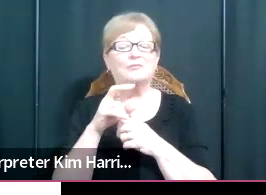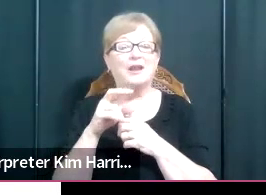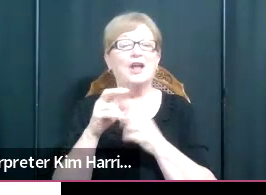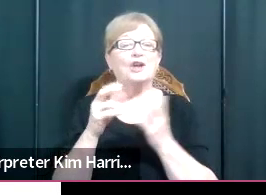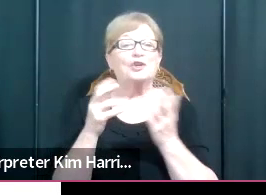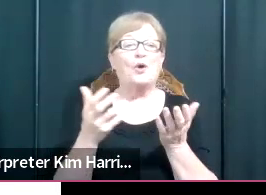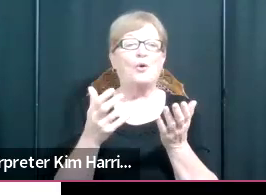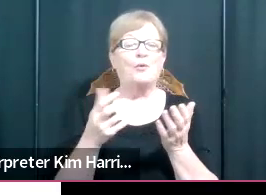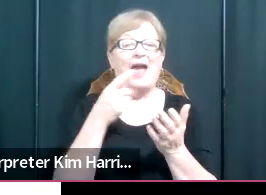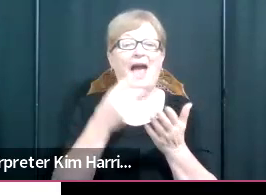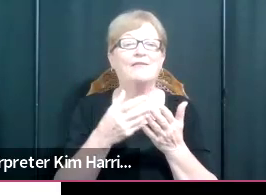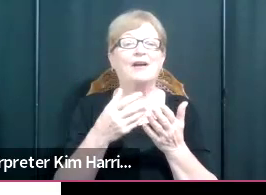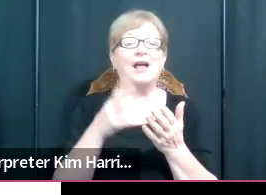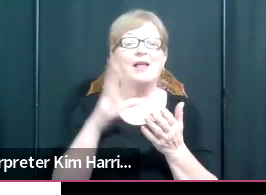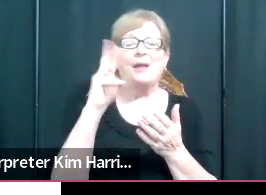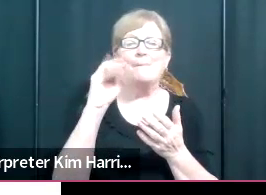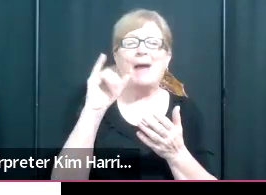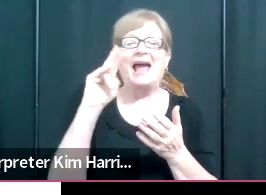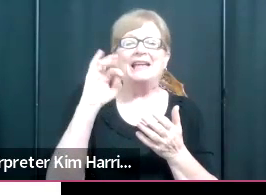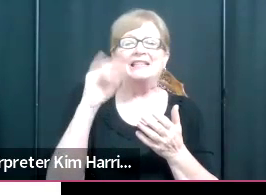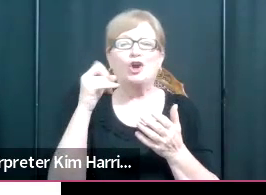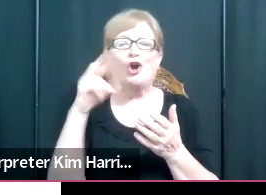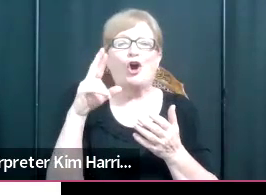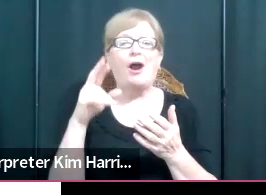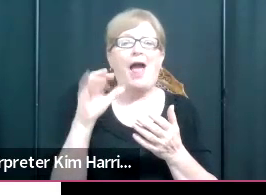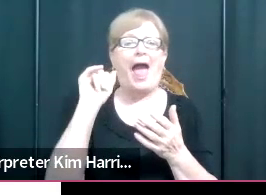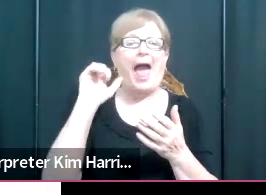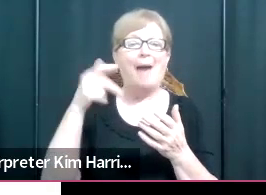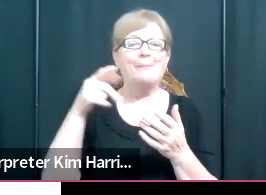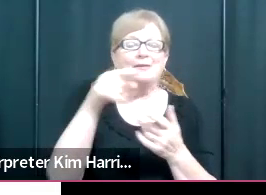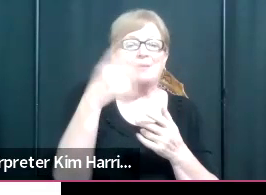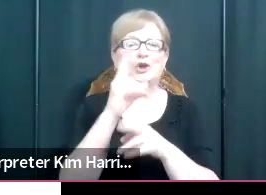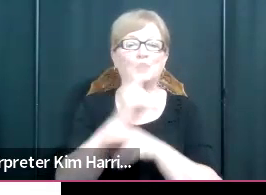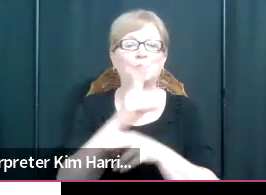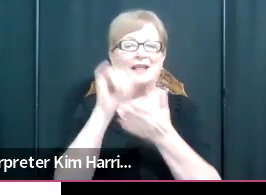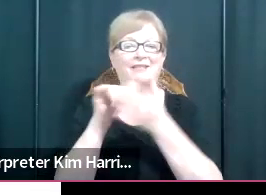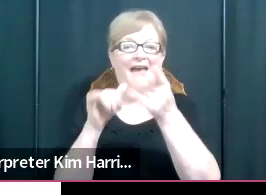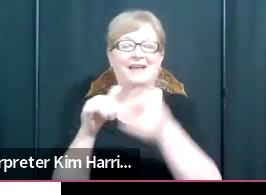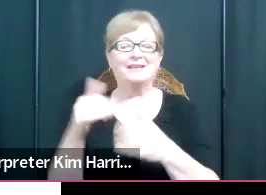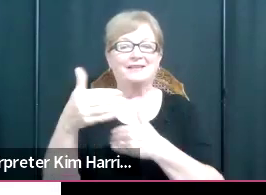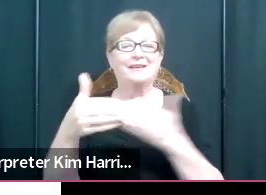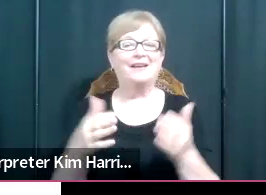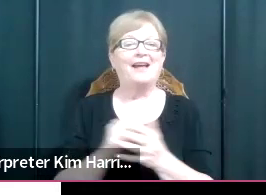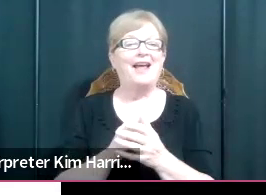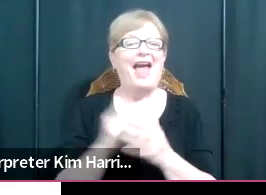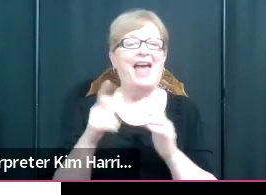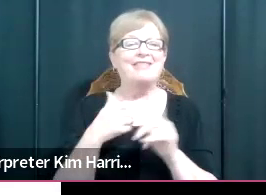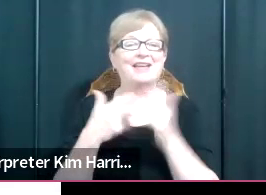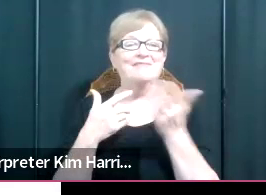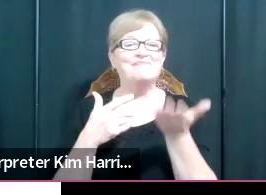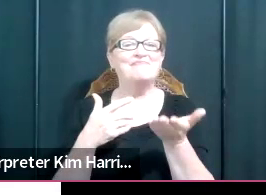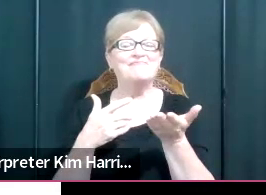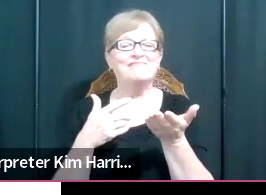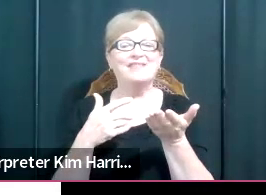So we have a picture of the Mightier app and somebody utilizing the Mightier app below that. And then